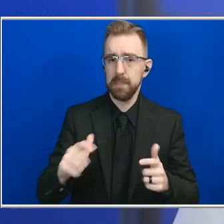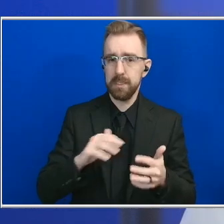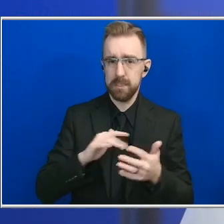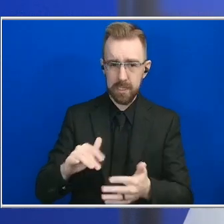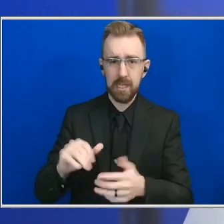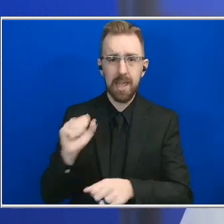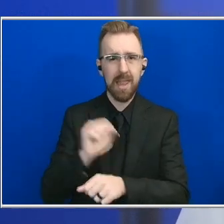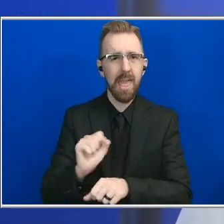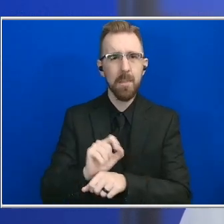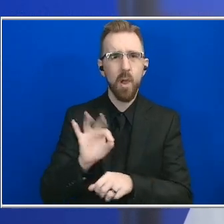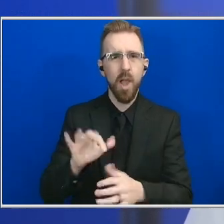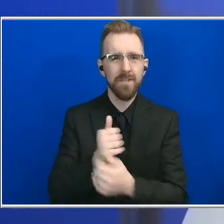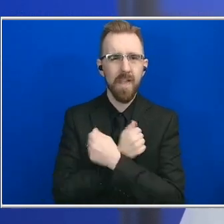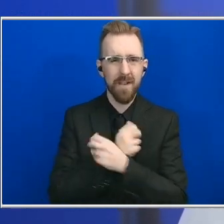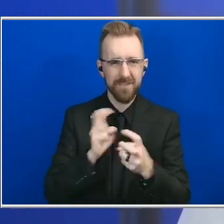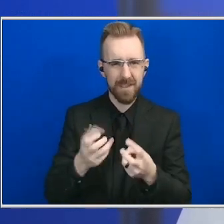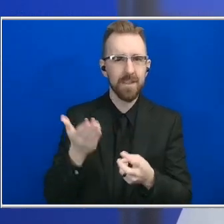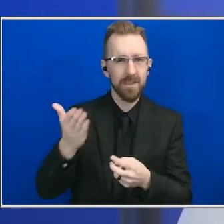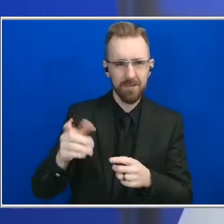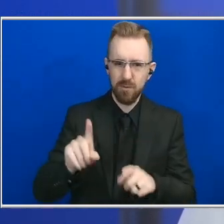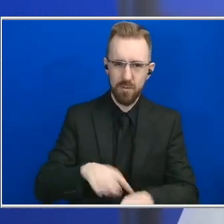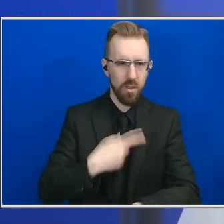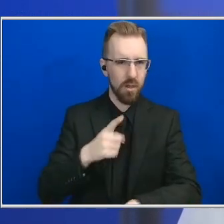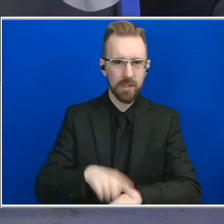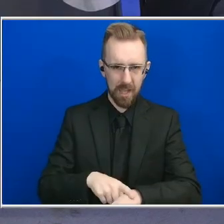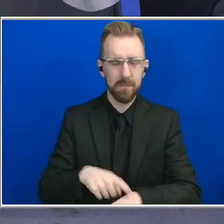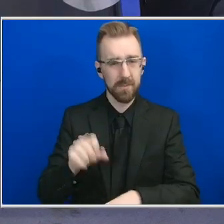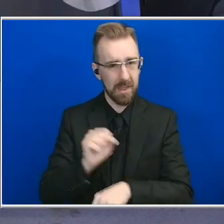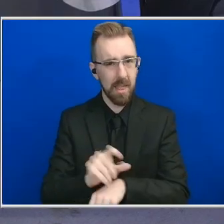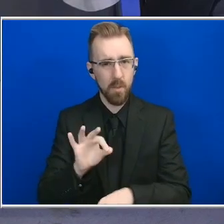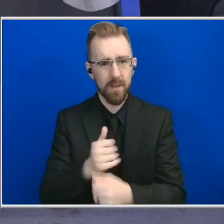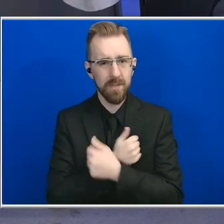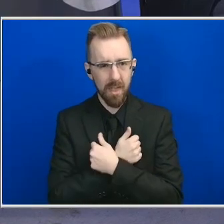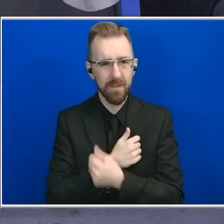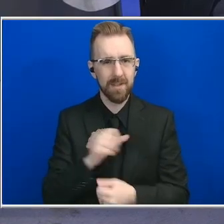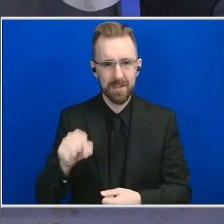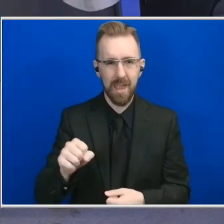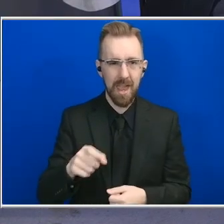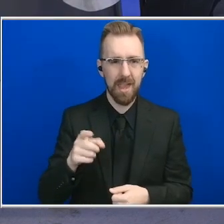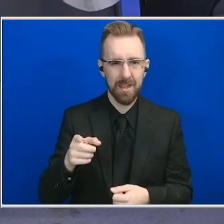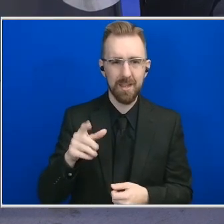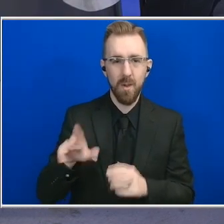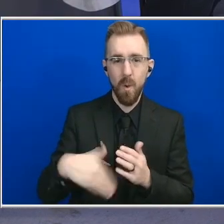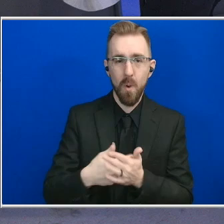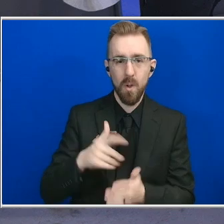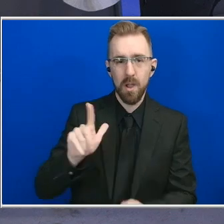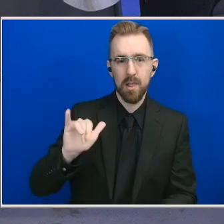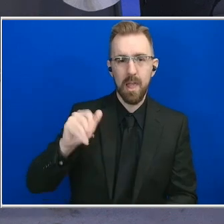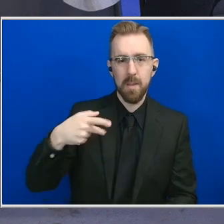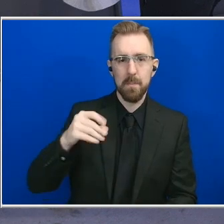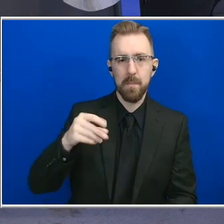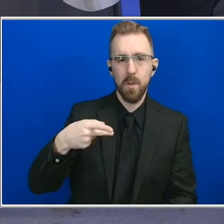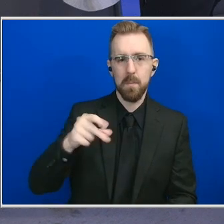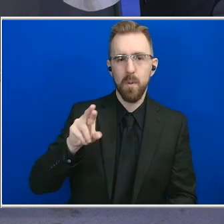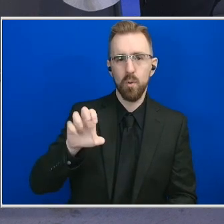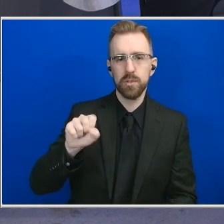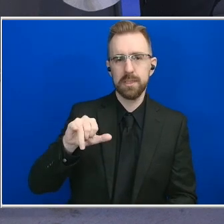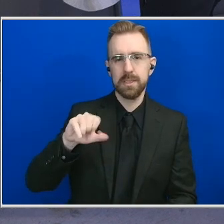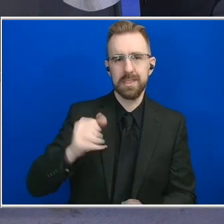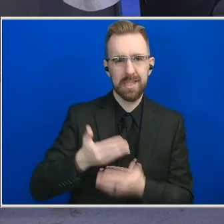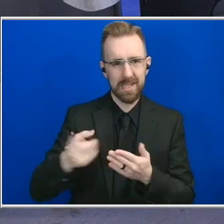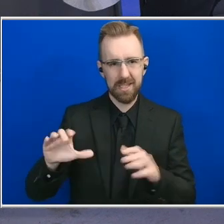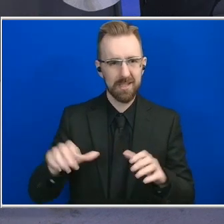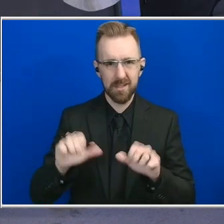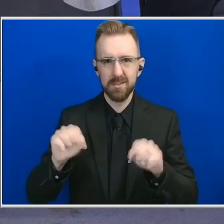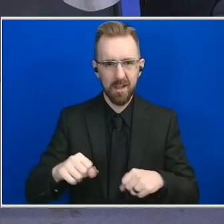Dr. Moriarty for a long time. It is a labor of love. This whole lipophoresis thing that he does, radiophoresis is a big thing. Yeah. So, but you know,